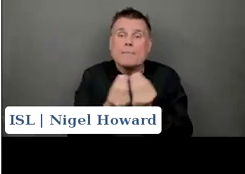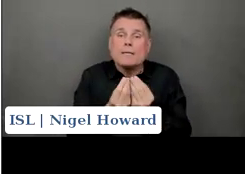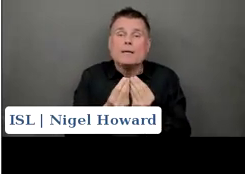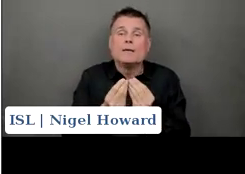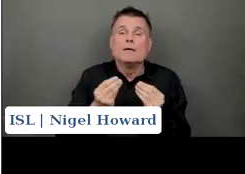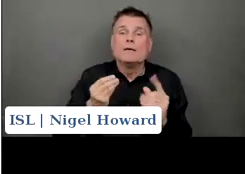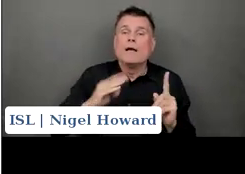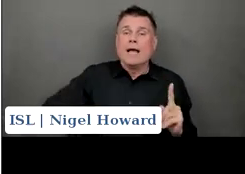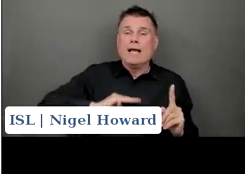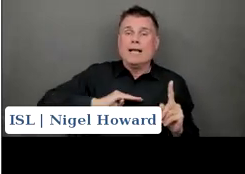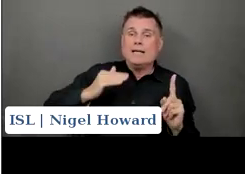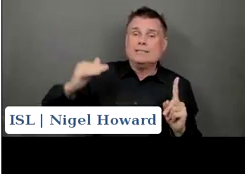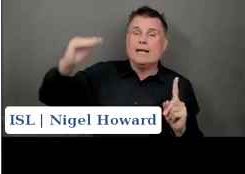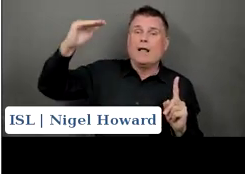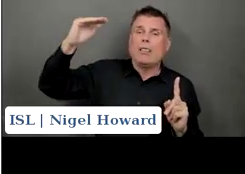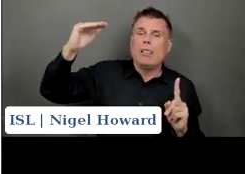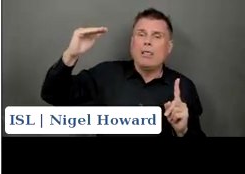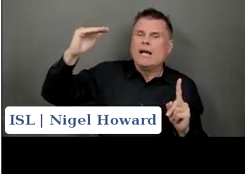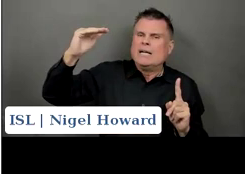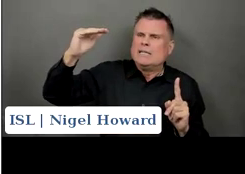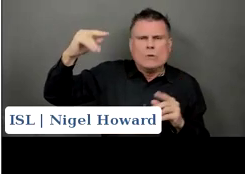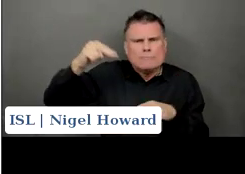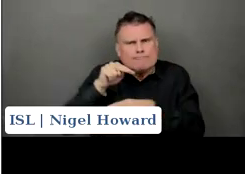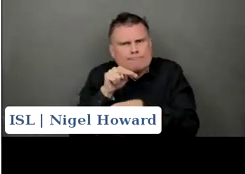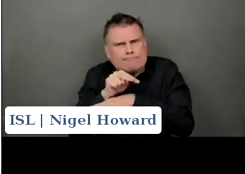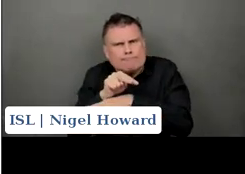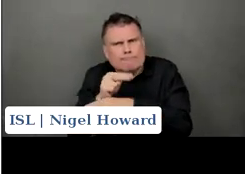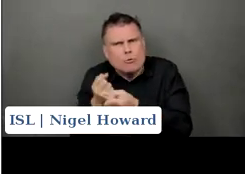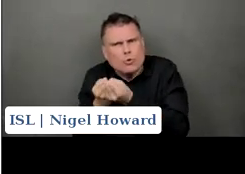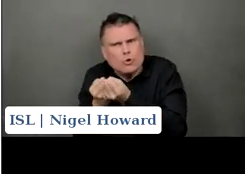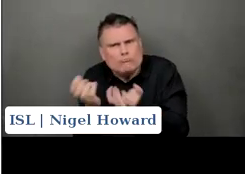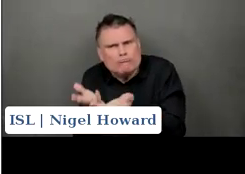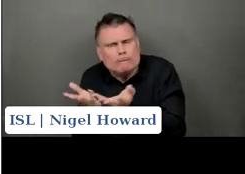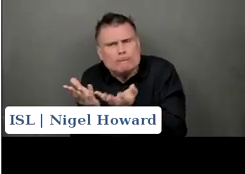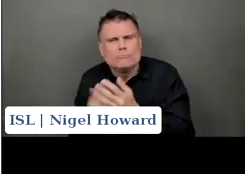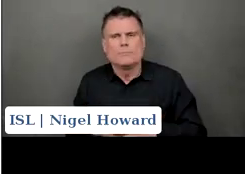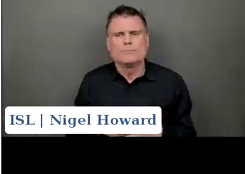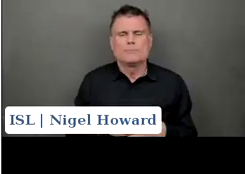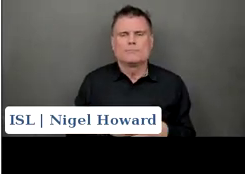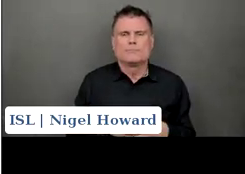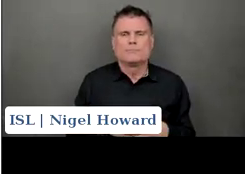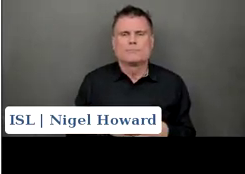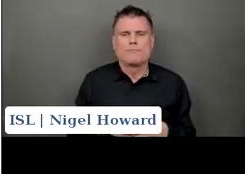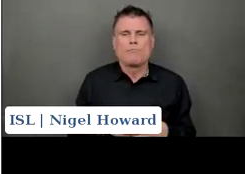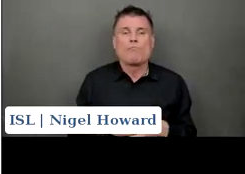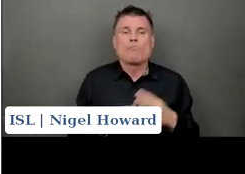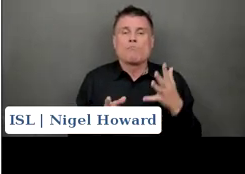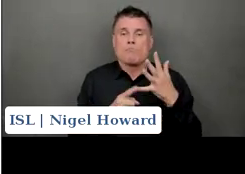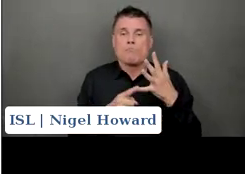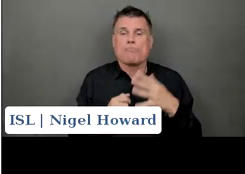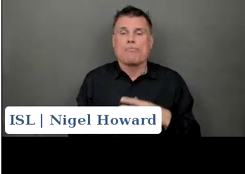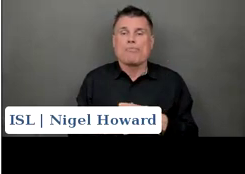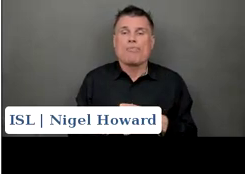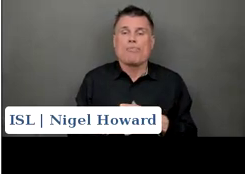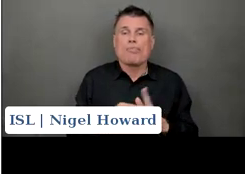to all of the legal and policy realm in that way. And then the last is actually indirect support. And this refers to looking at